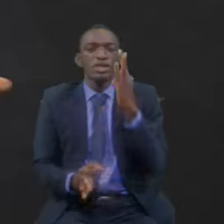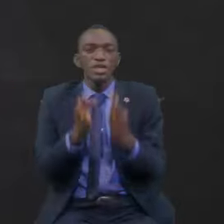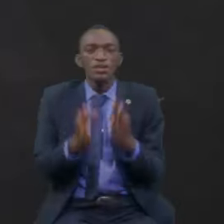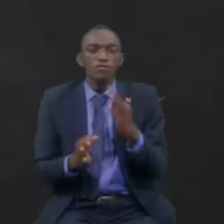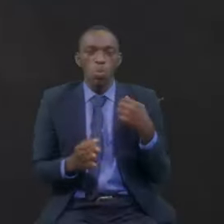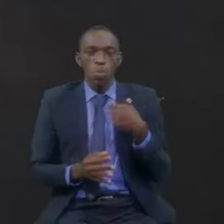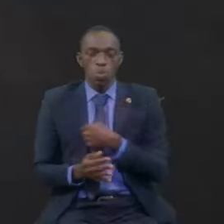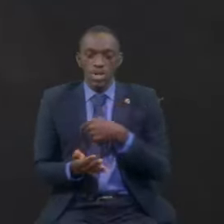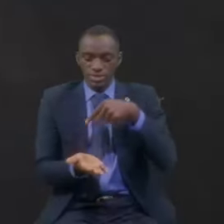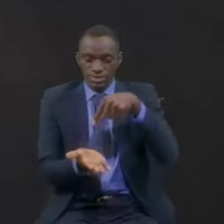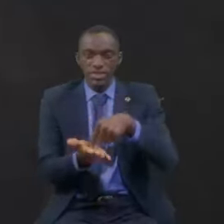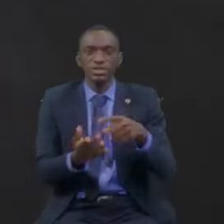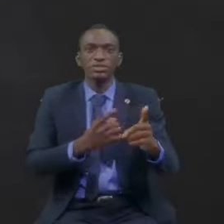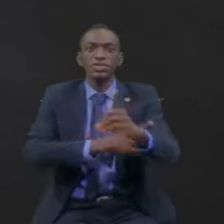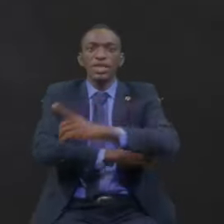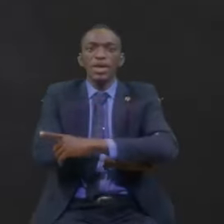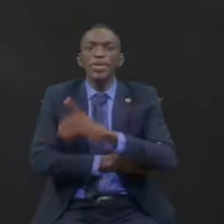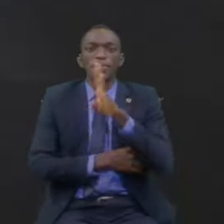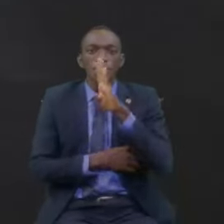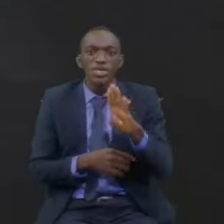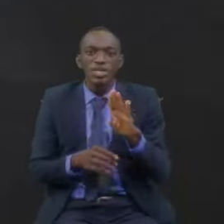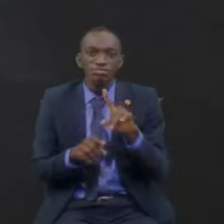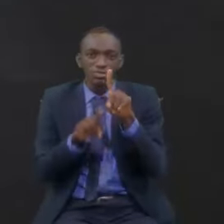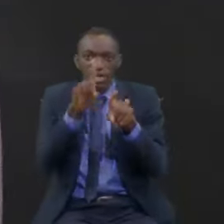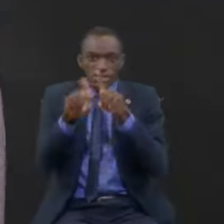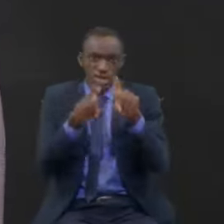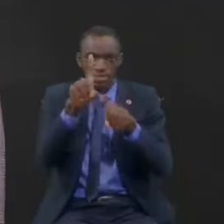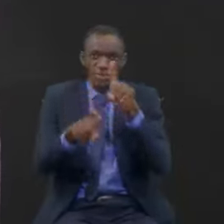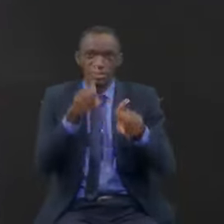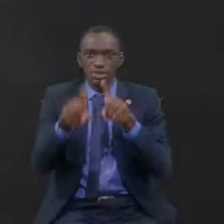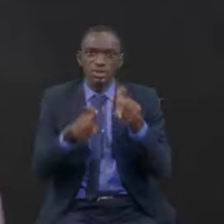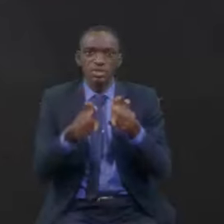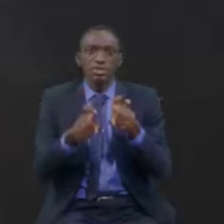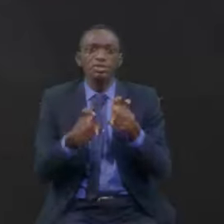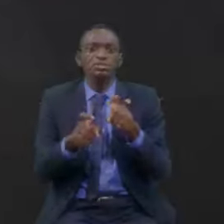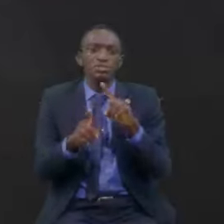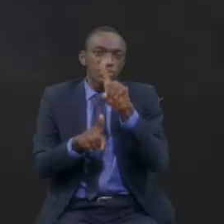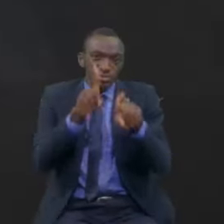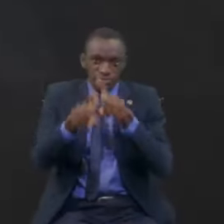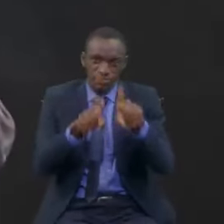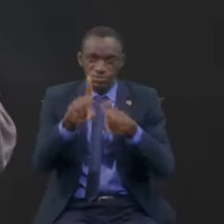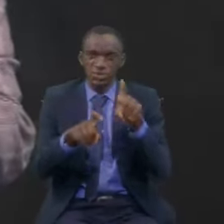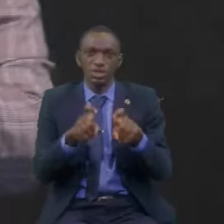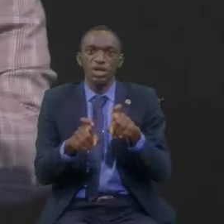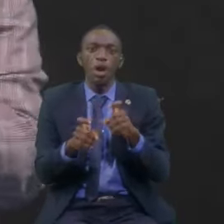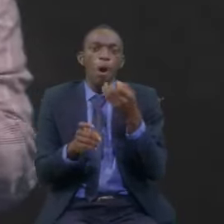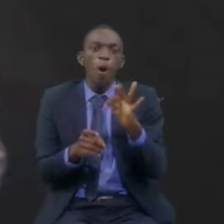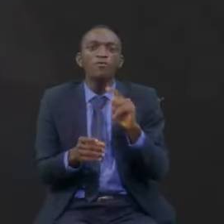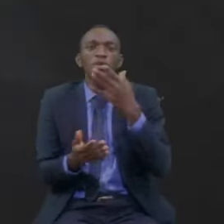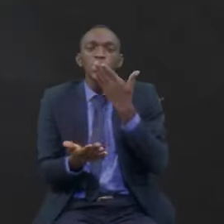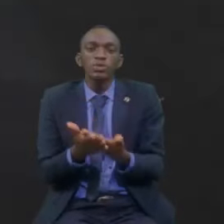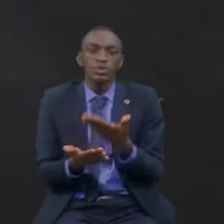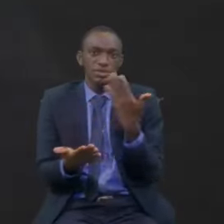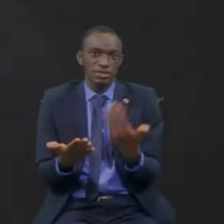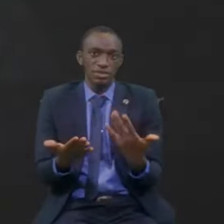be examined, be questioned, interrogated of the good deed done